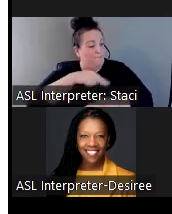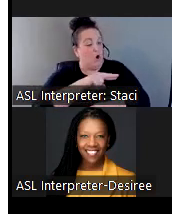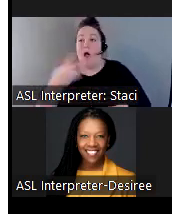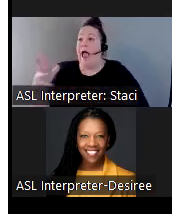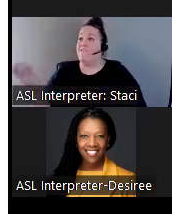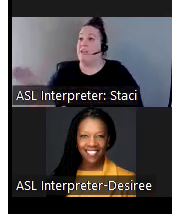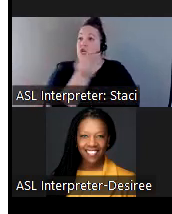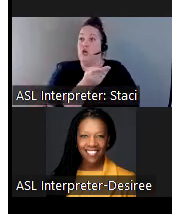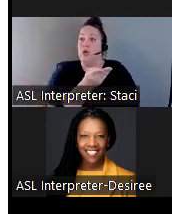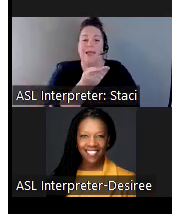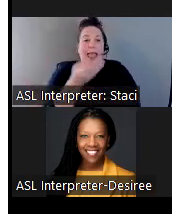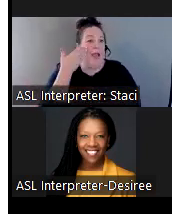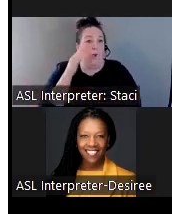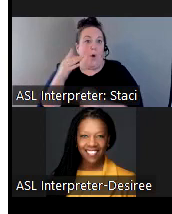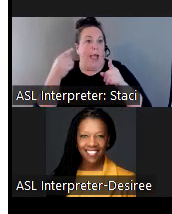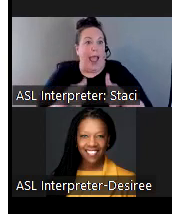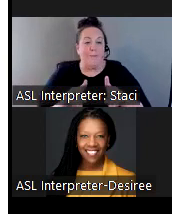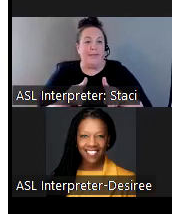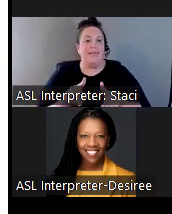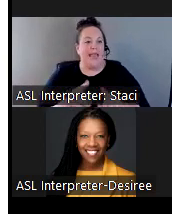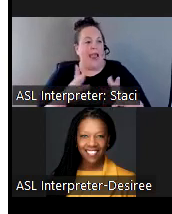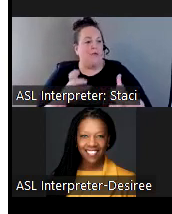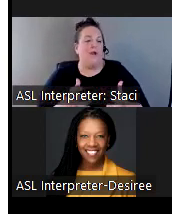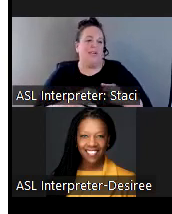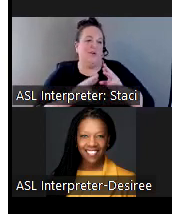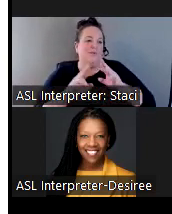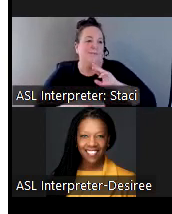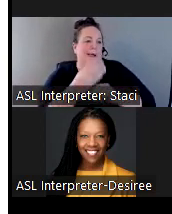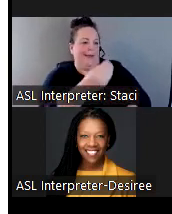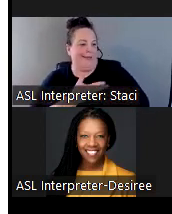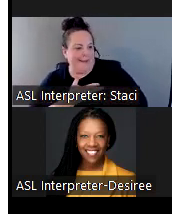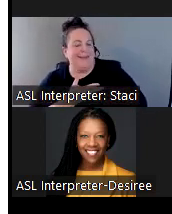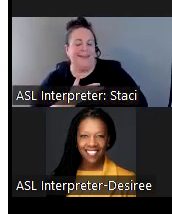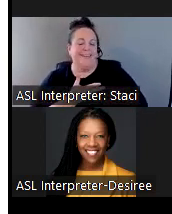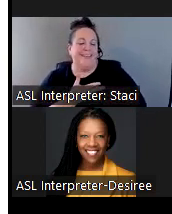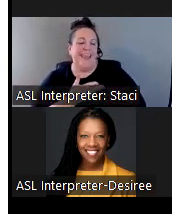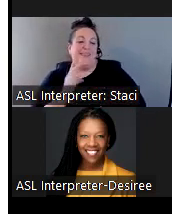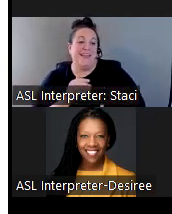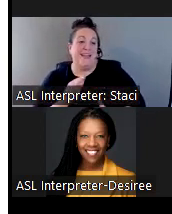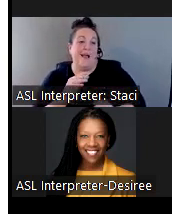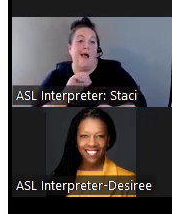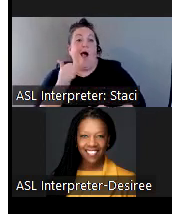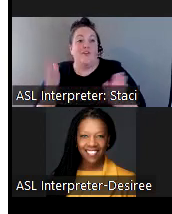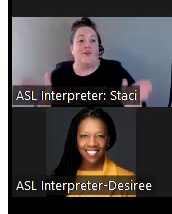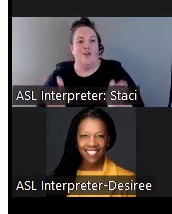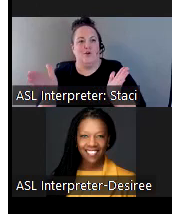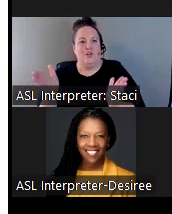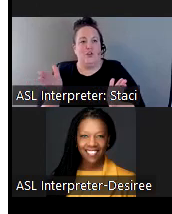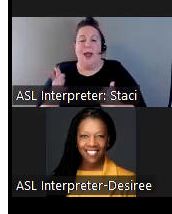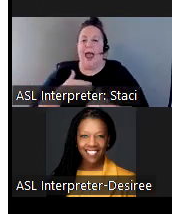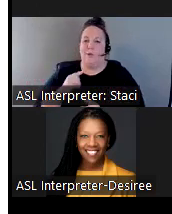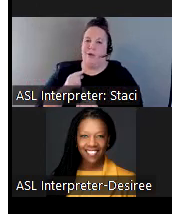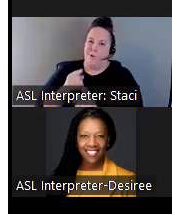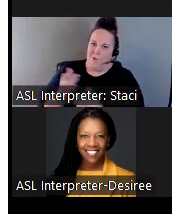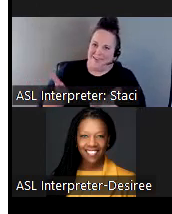referred that child, but I don't know what happens. I'd like to hear back. And so that would be another encouragement for you. And one of our objectives in this